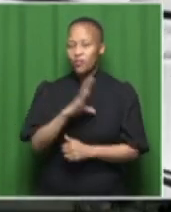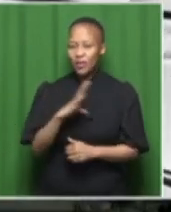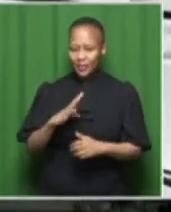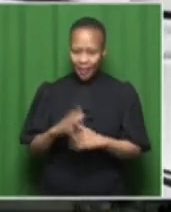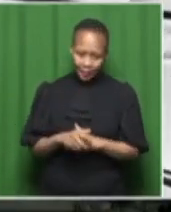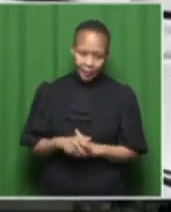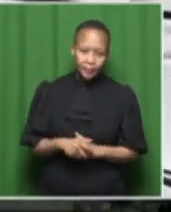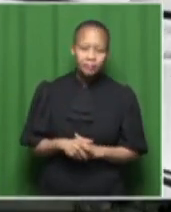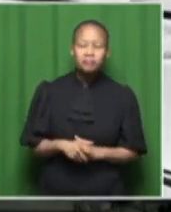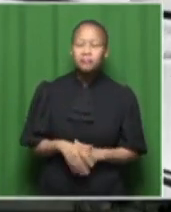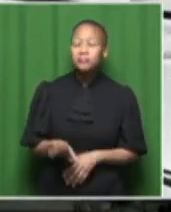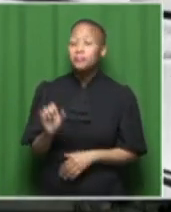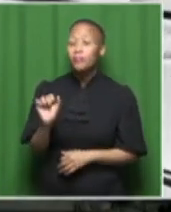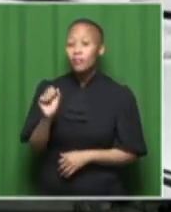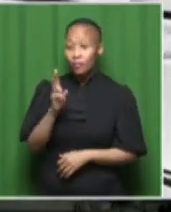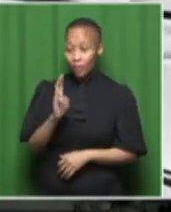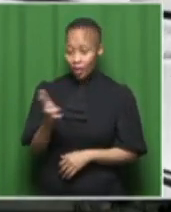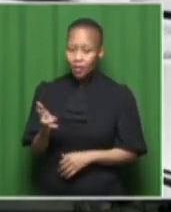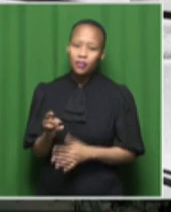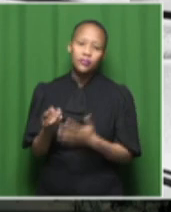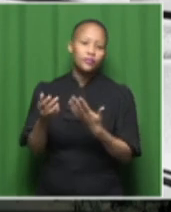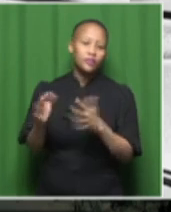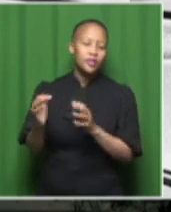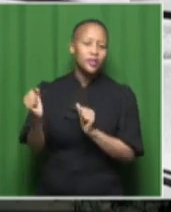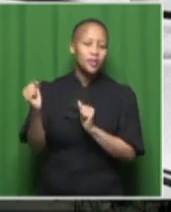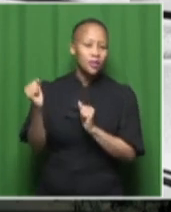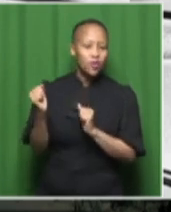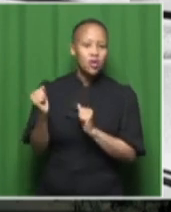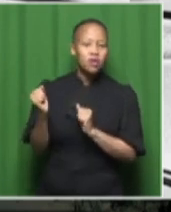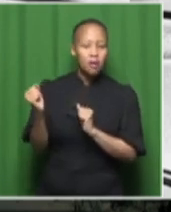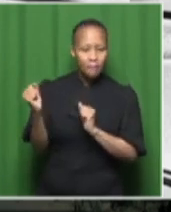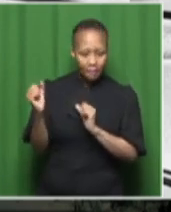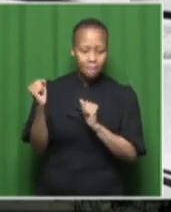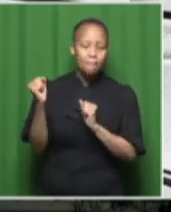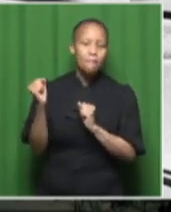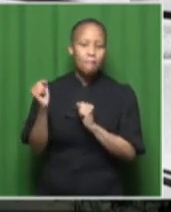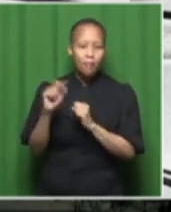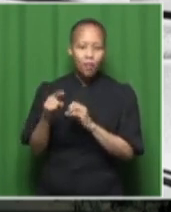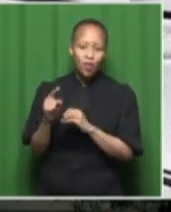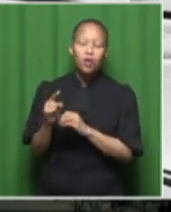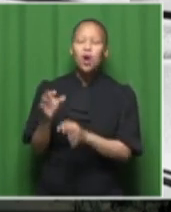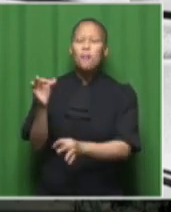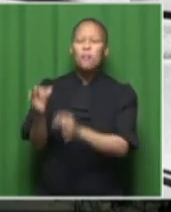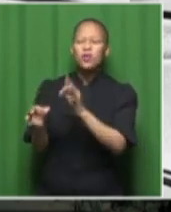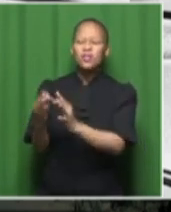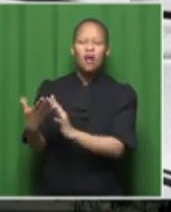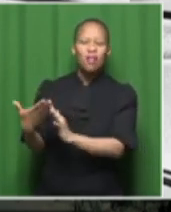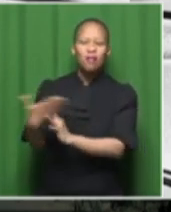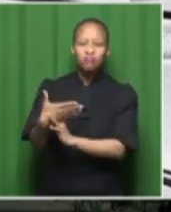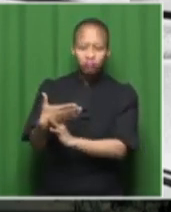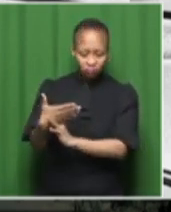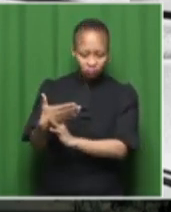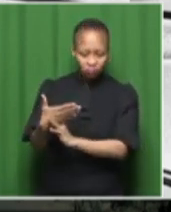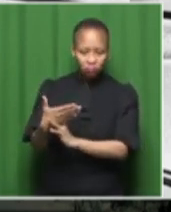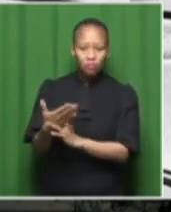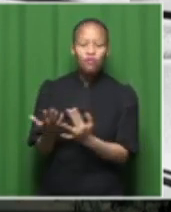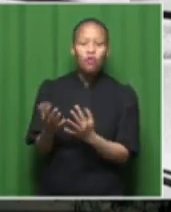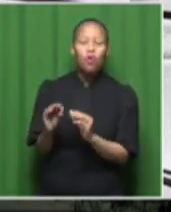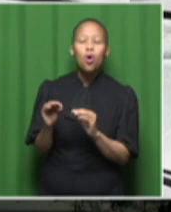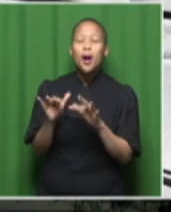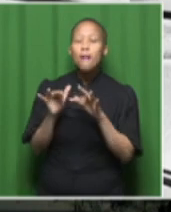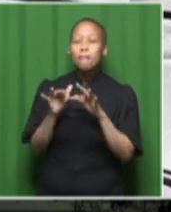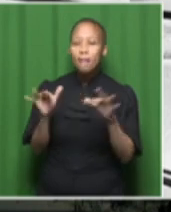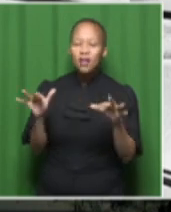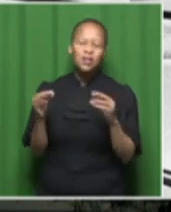again, you know, we've spoken about public or rather political interference at these public entities